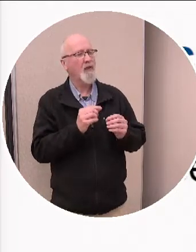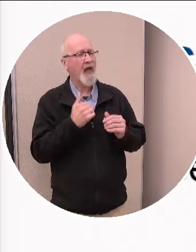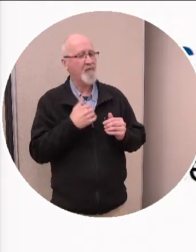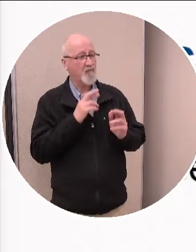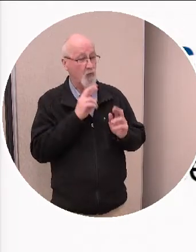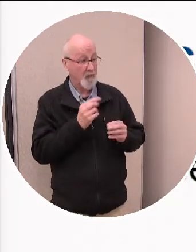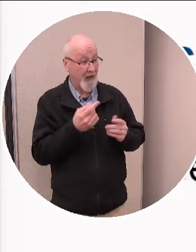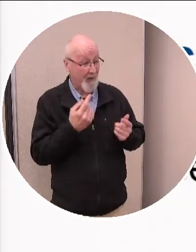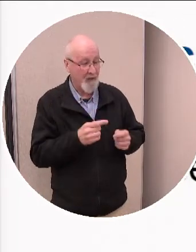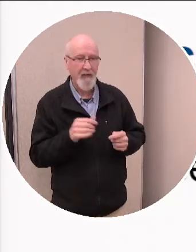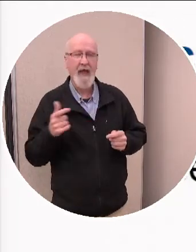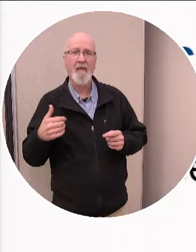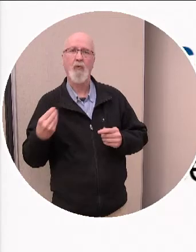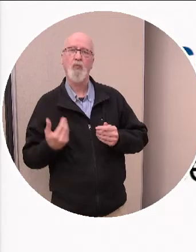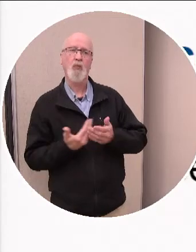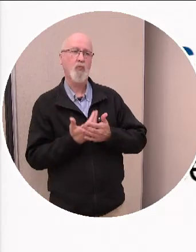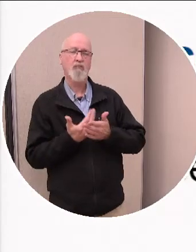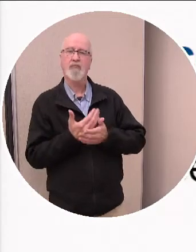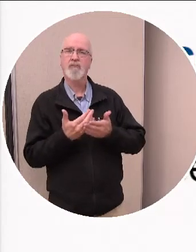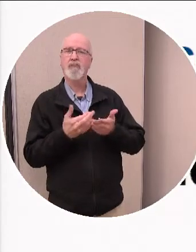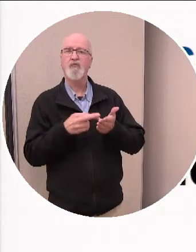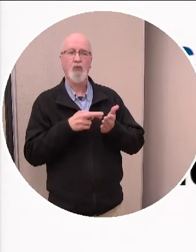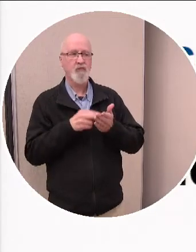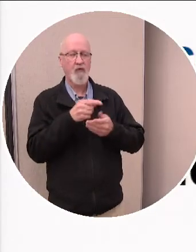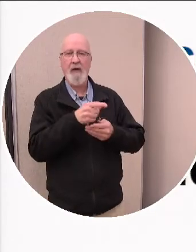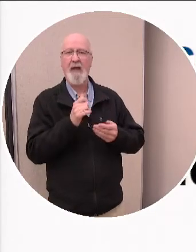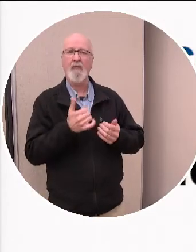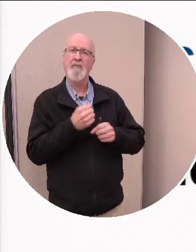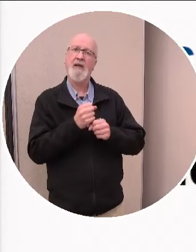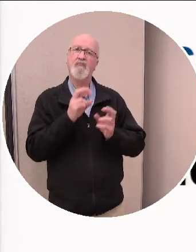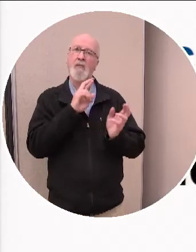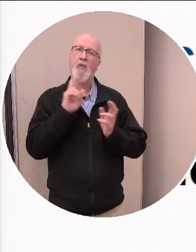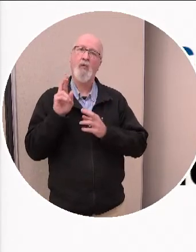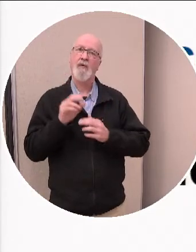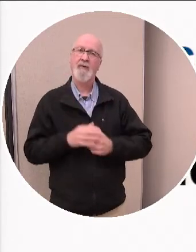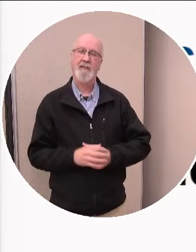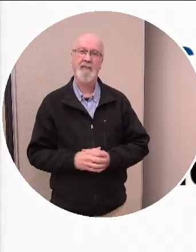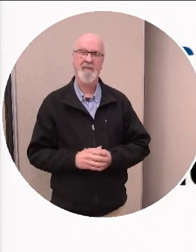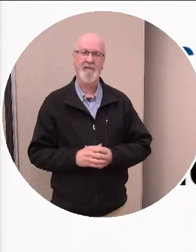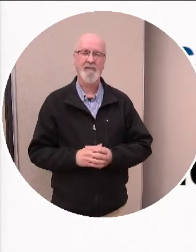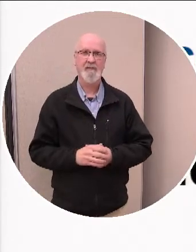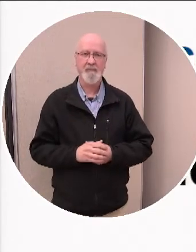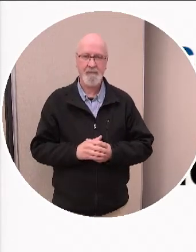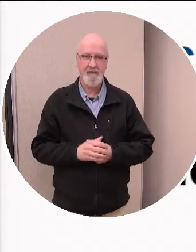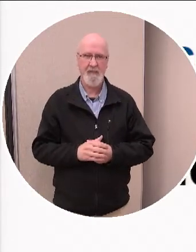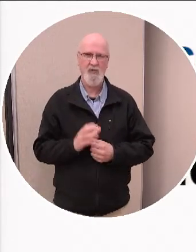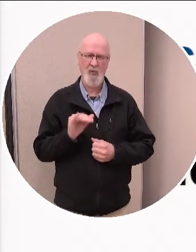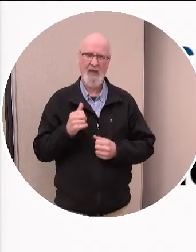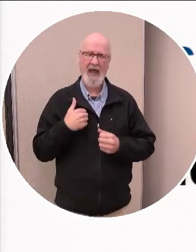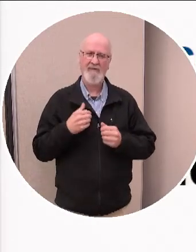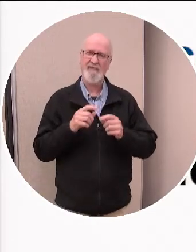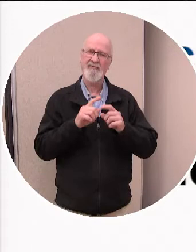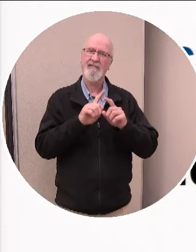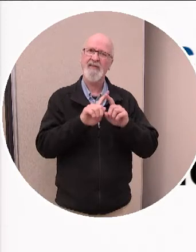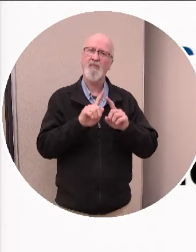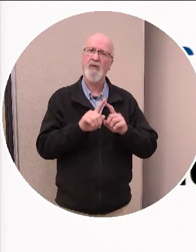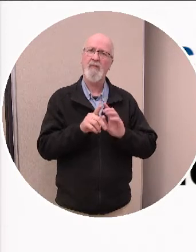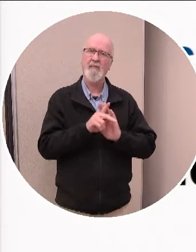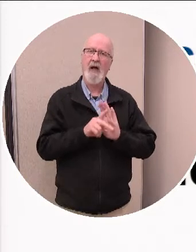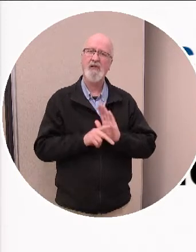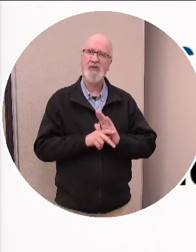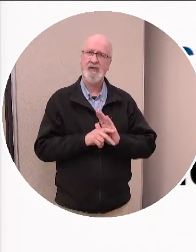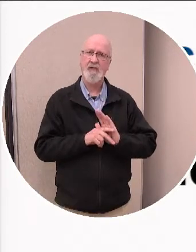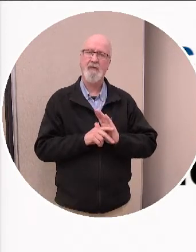that may occur in a school. Next slide. So there's a number of different policies as well that